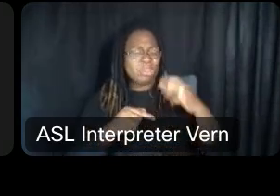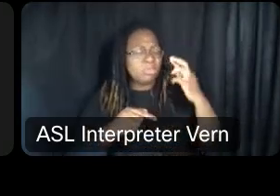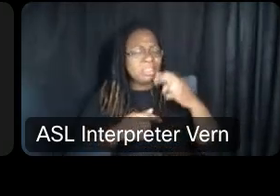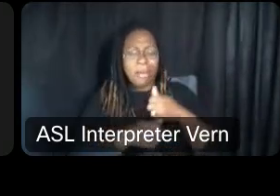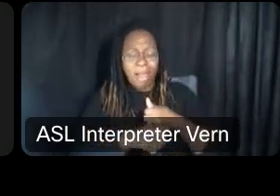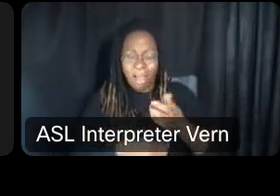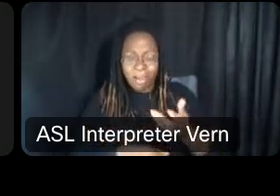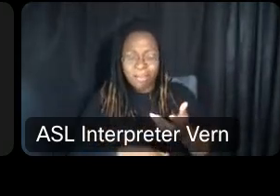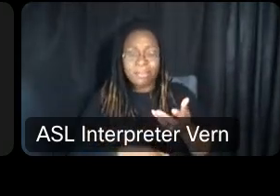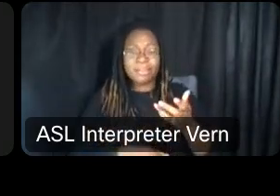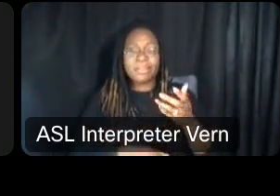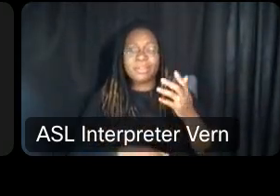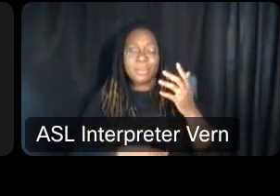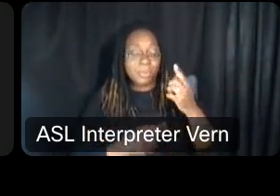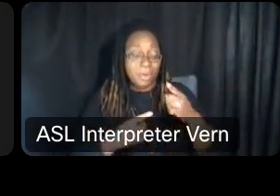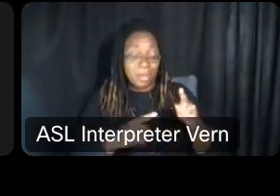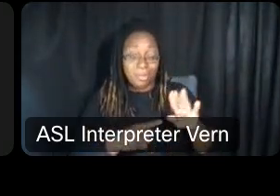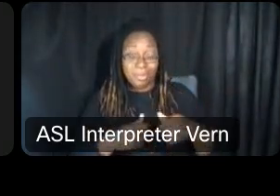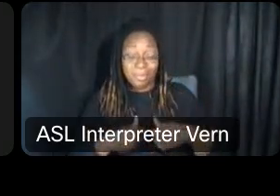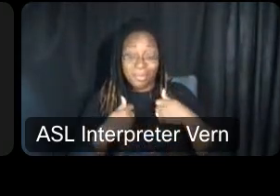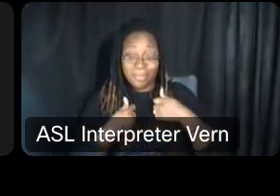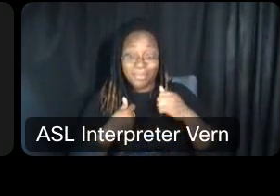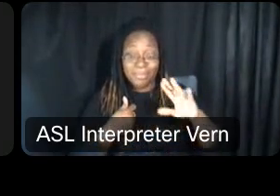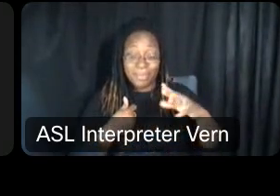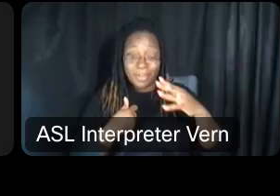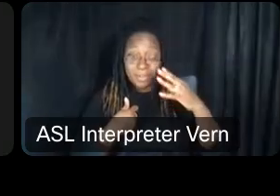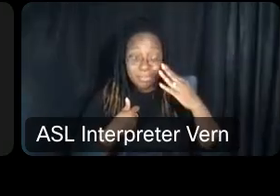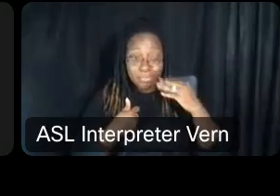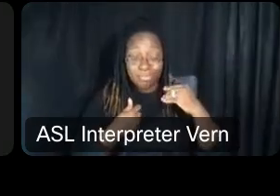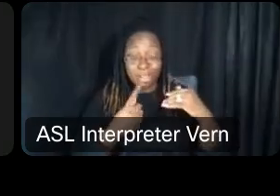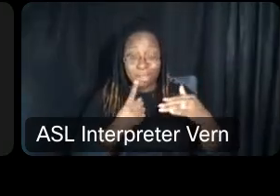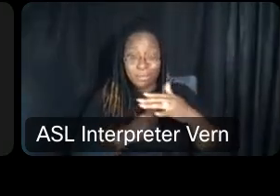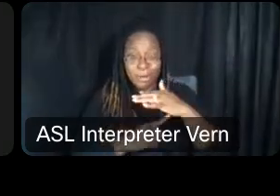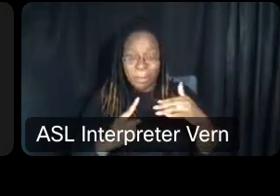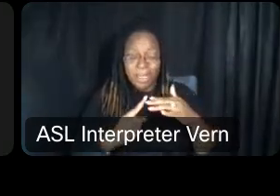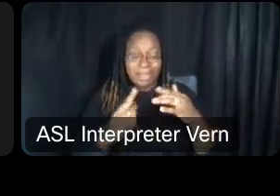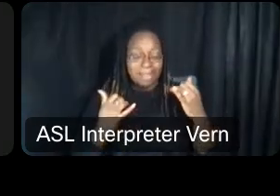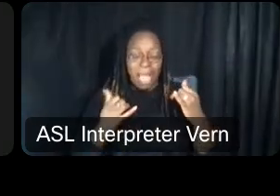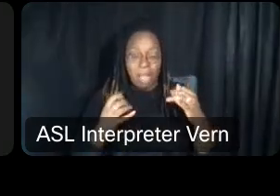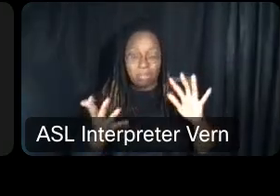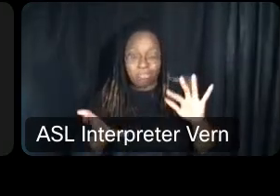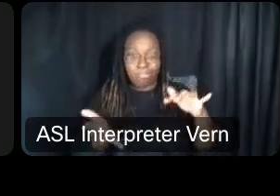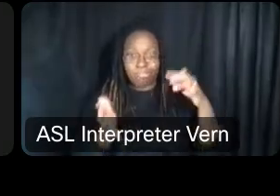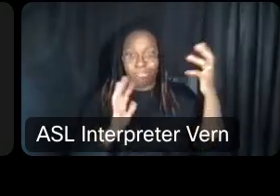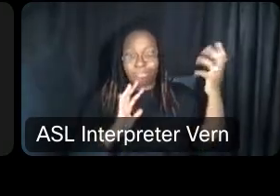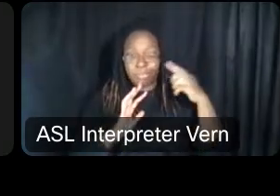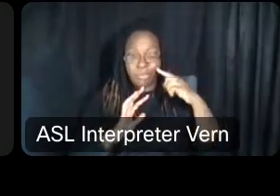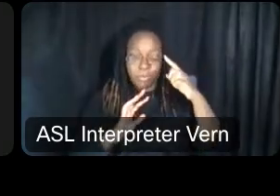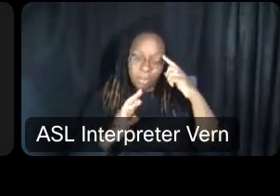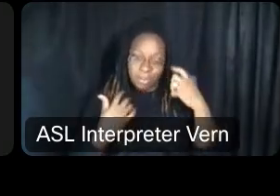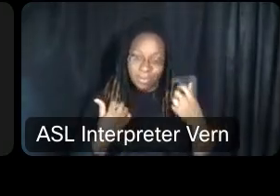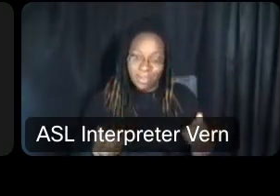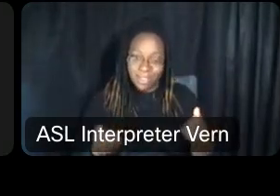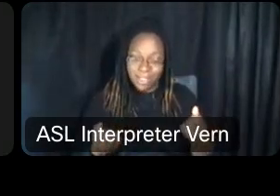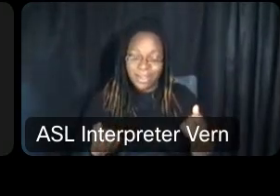what happened in this person's life, in this person's environment that set the stage for this mental health crisis.